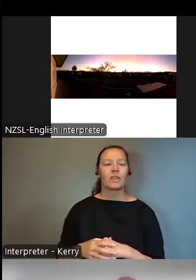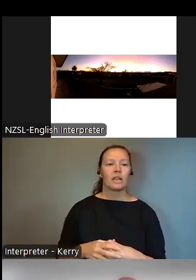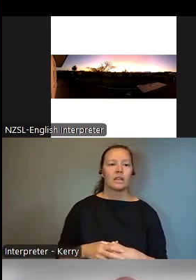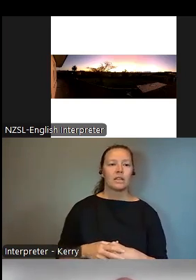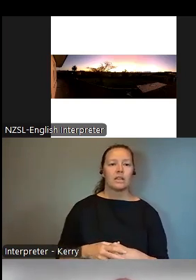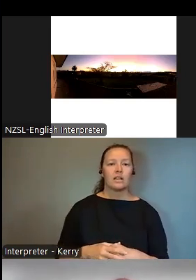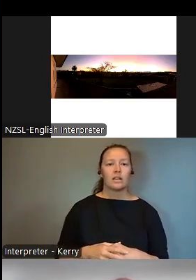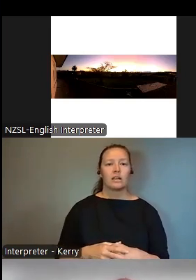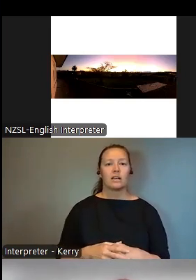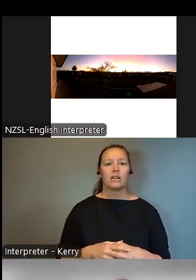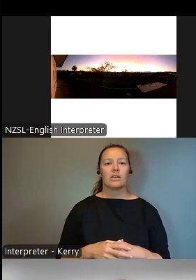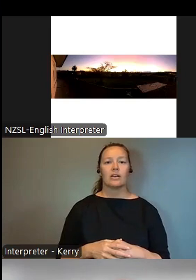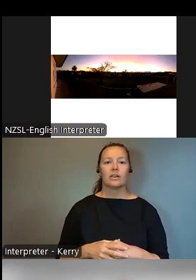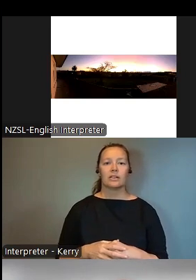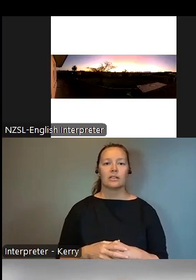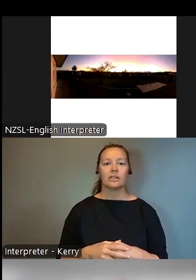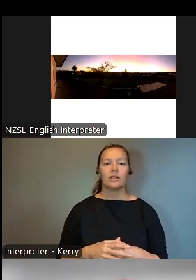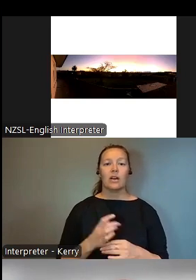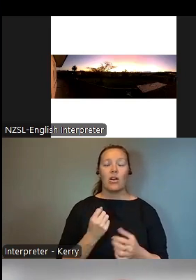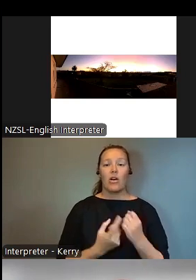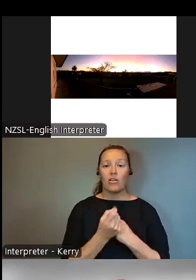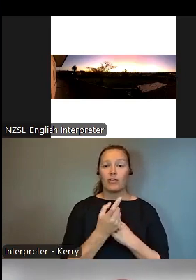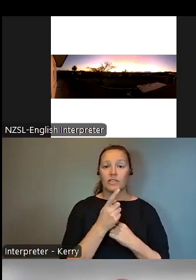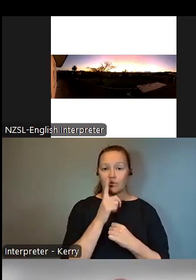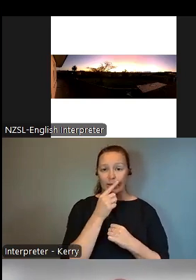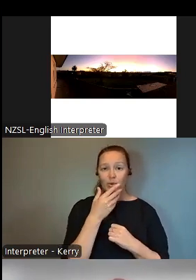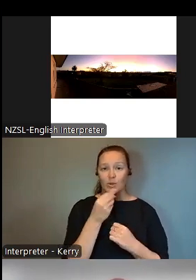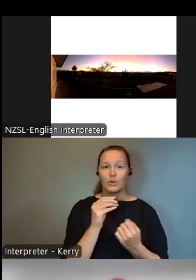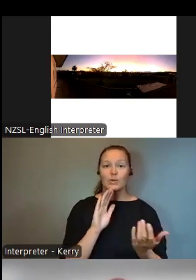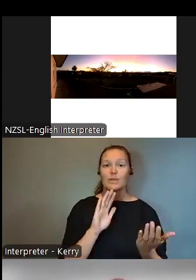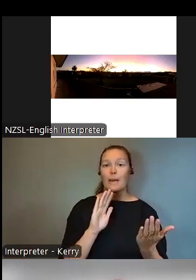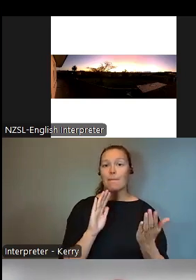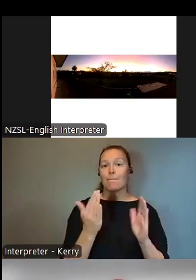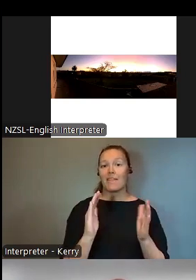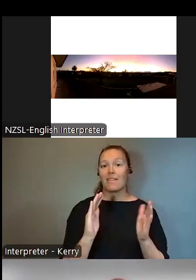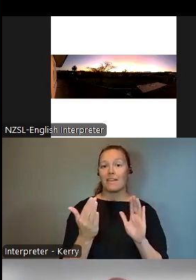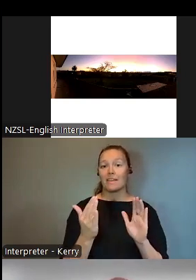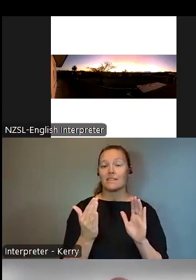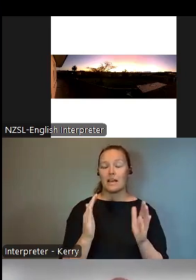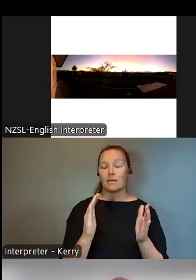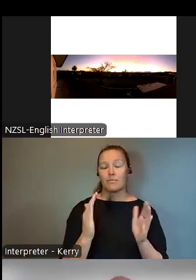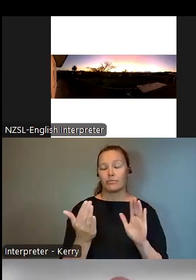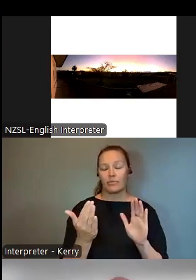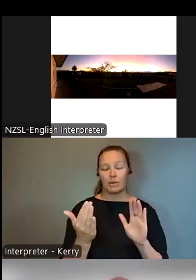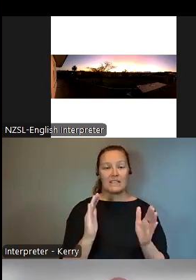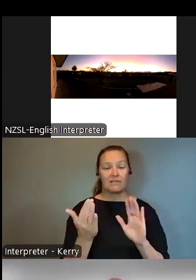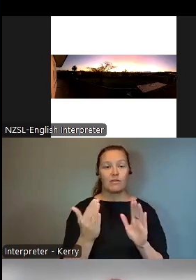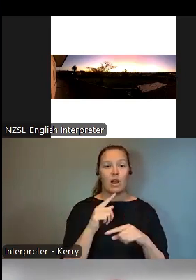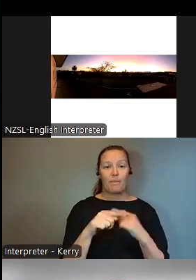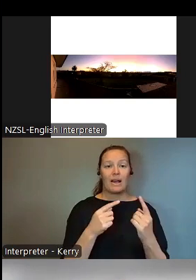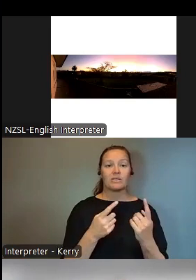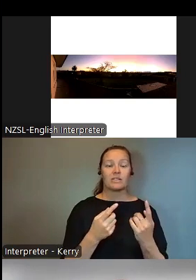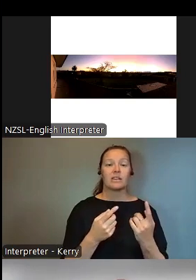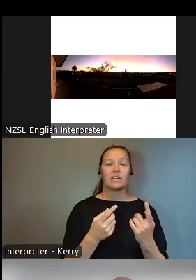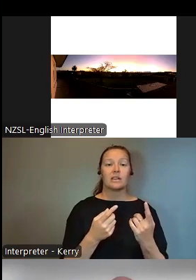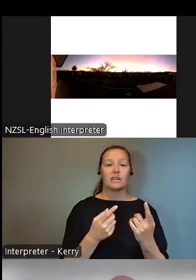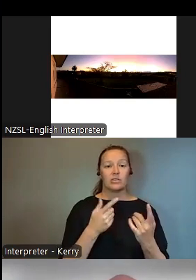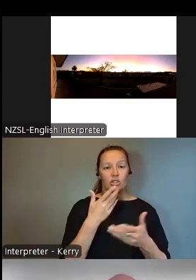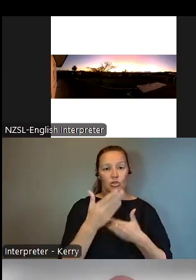that's most commonly used to describe a sense of urgency, the one that's on your screen right now, is the burning